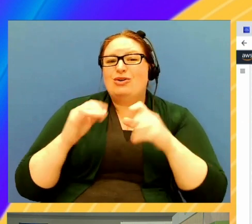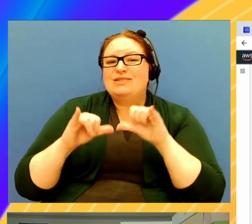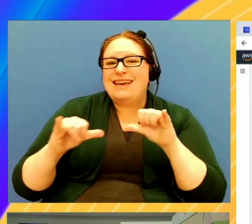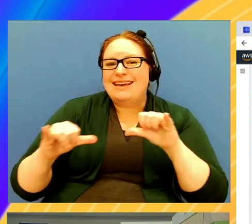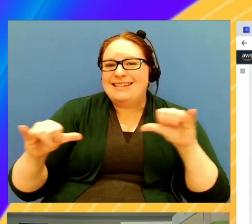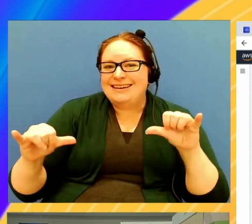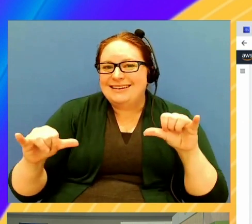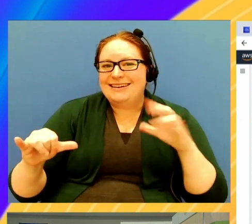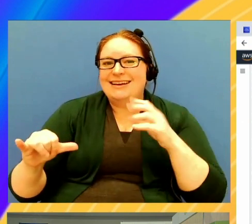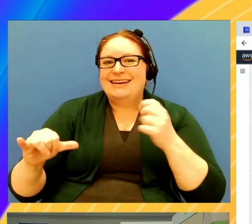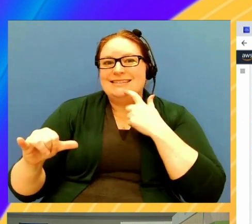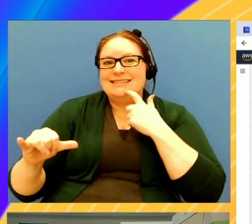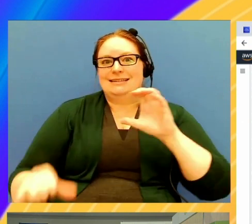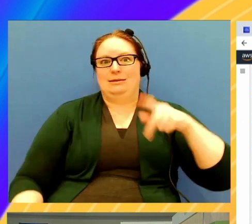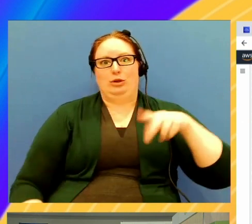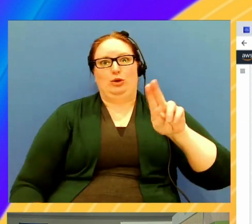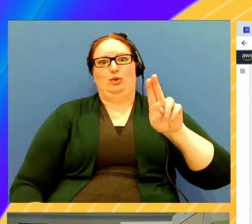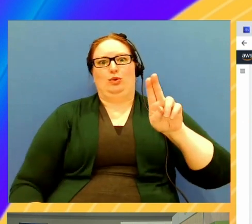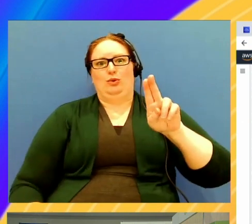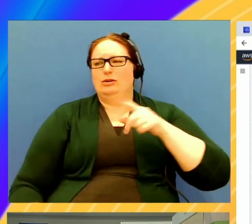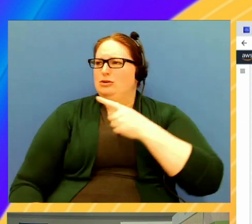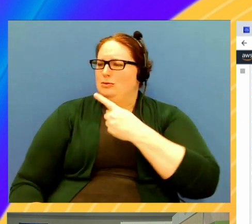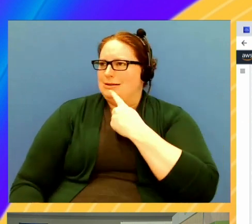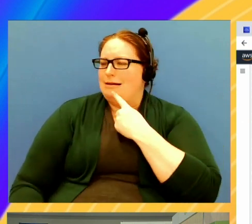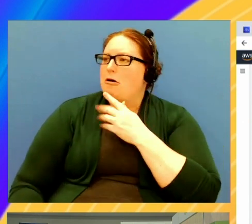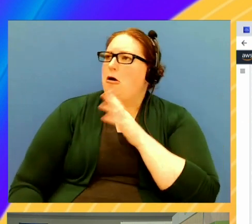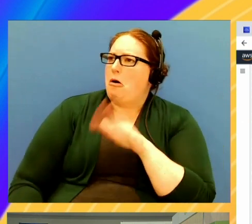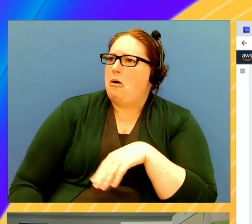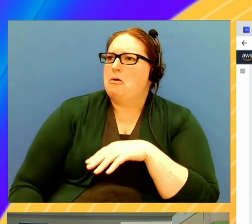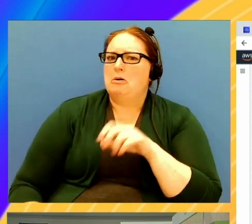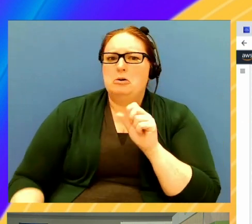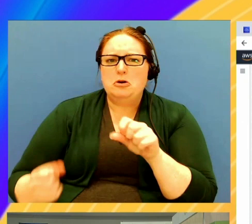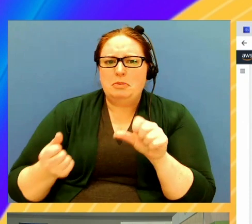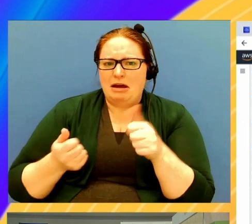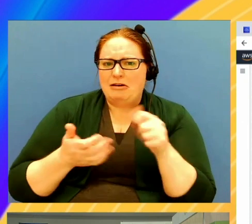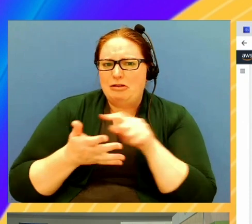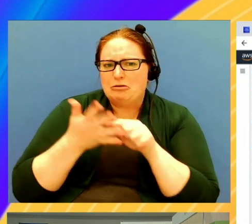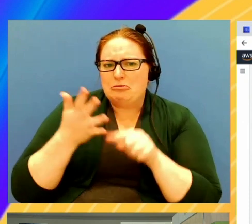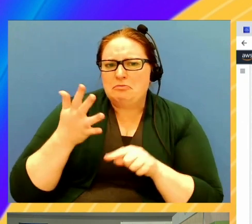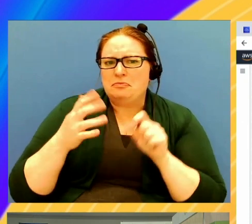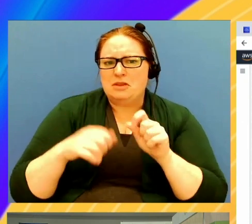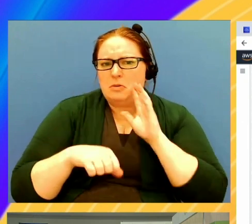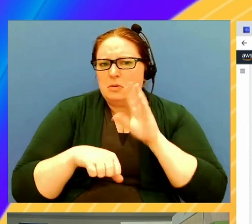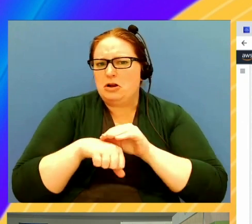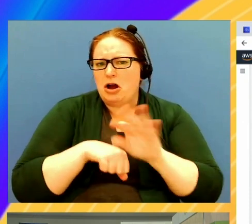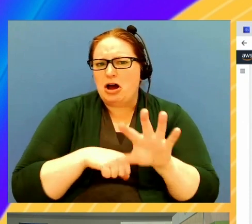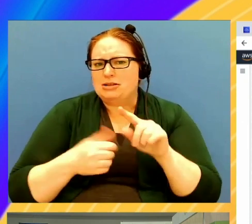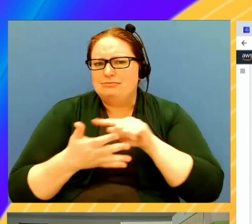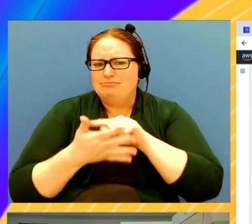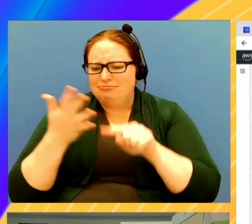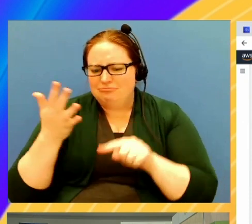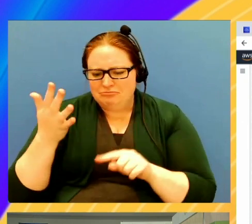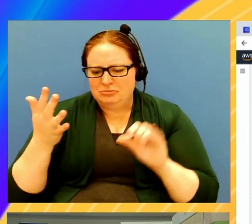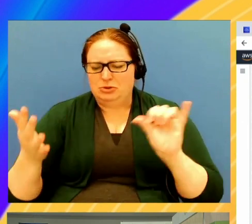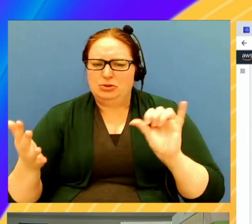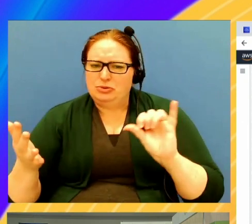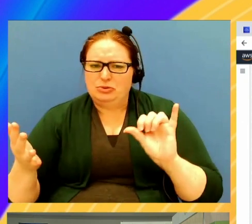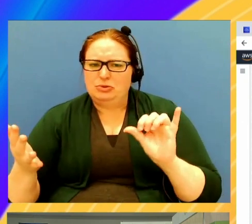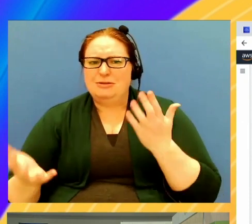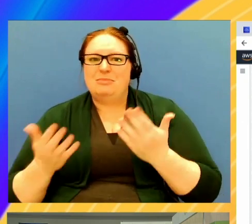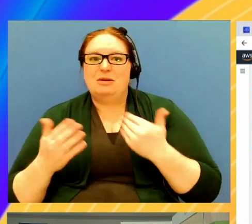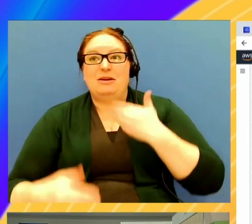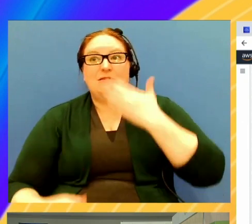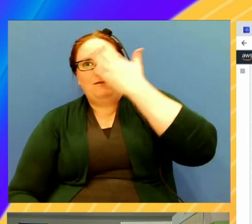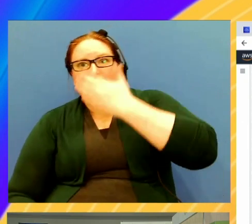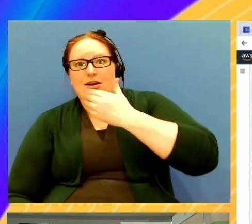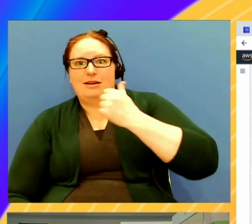said CPU, and then you were saying, oh, well, there could be other things that would cause you to go, like maybe front end to back